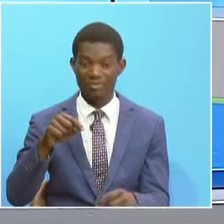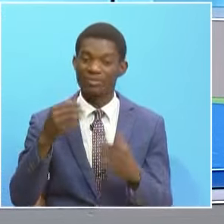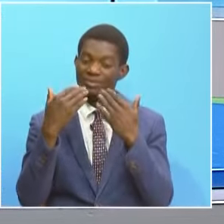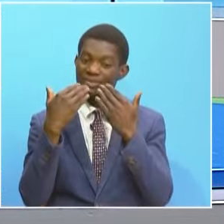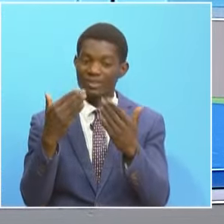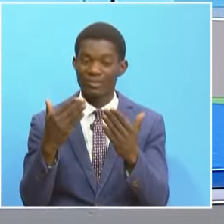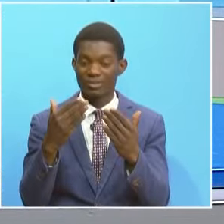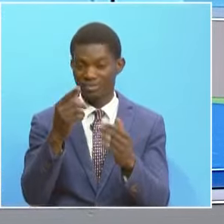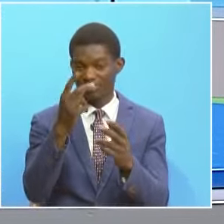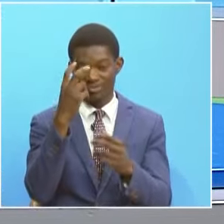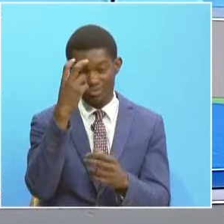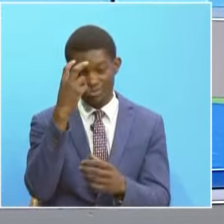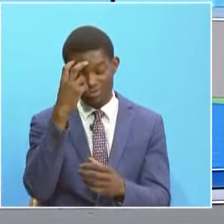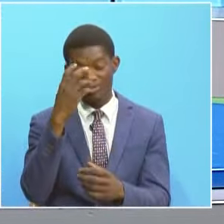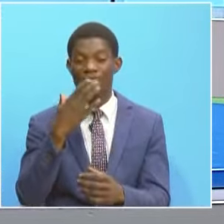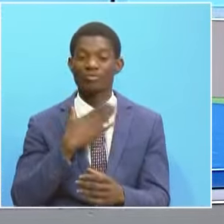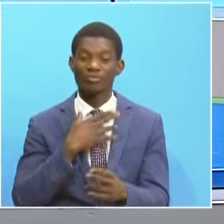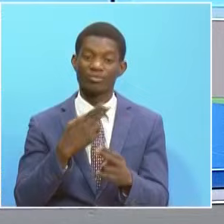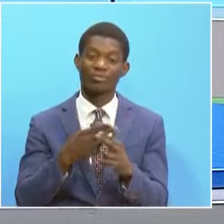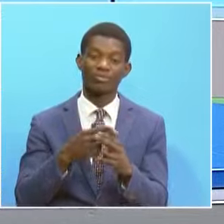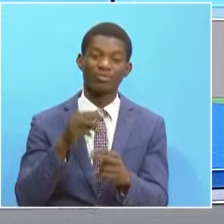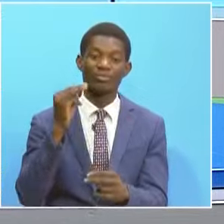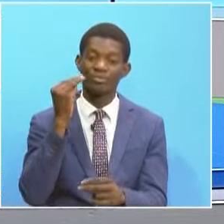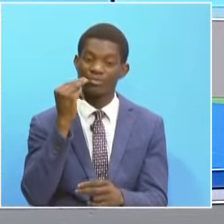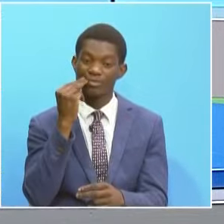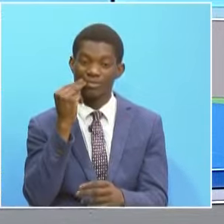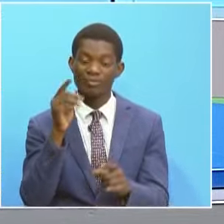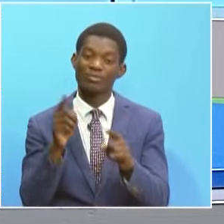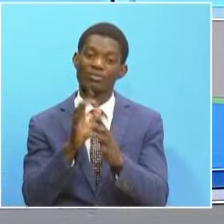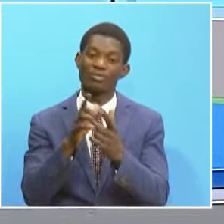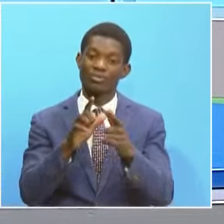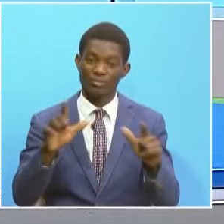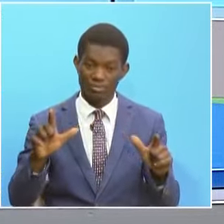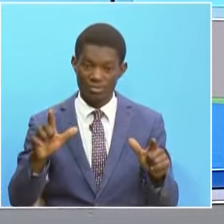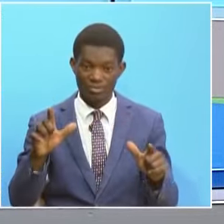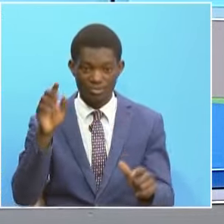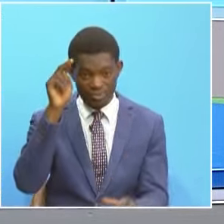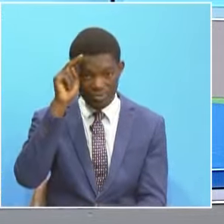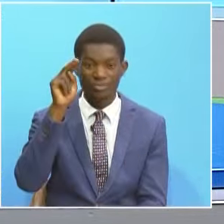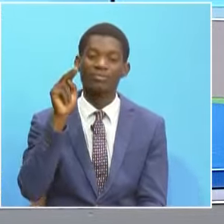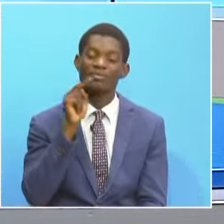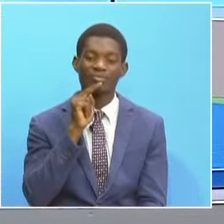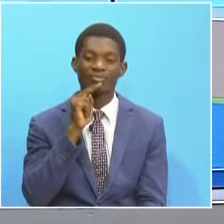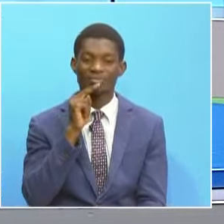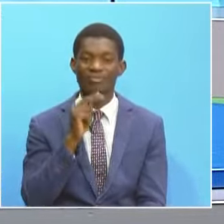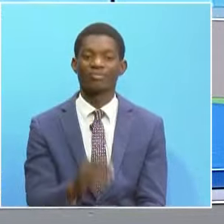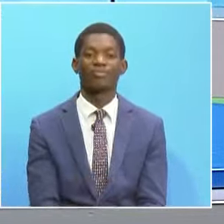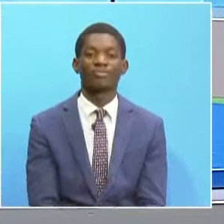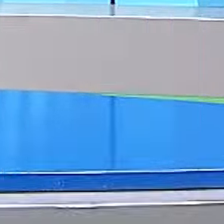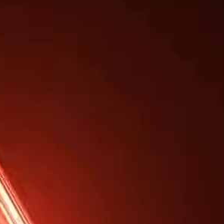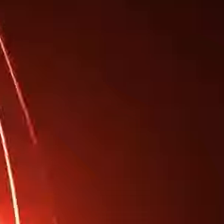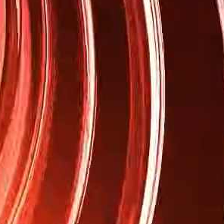for staying with us. It has been Margaret Kangwa, and my sign language interpreter has been Nea Mumbi. Stay tuned.